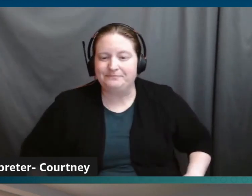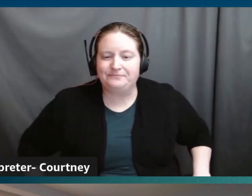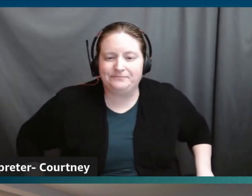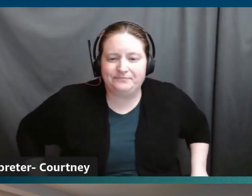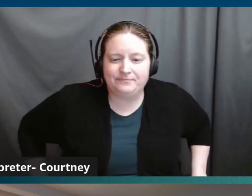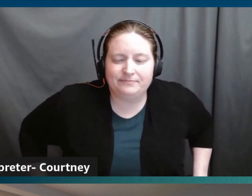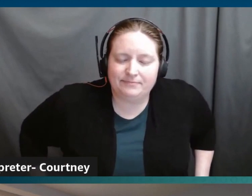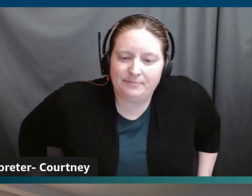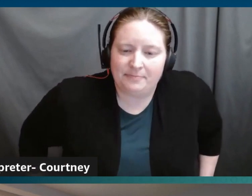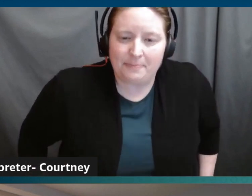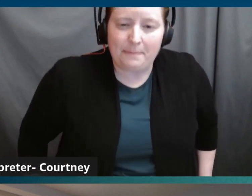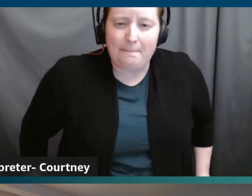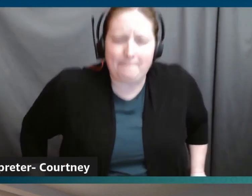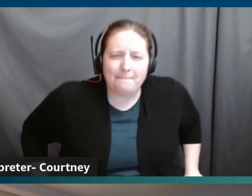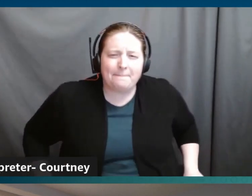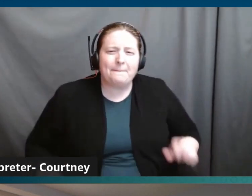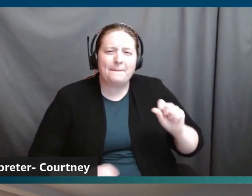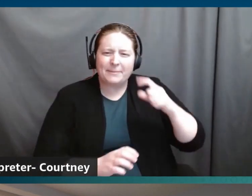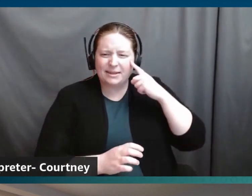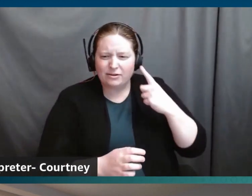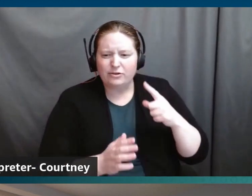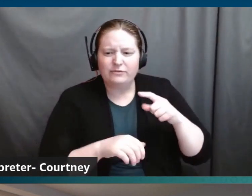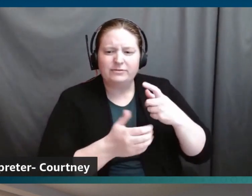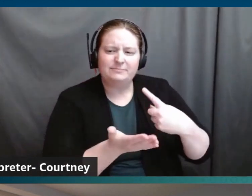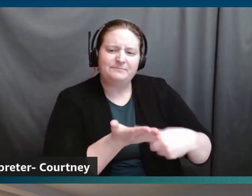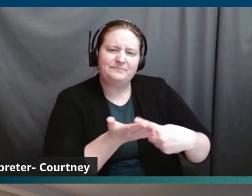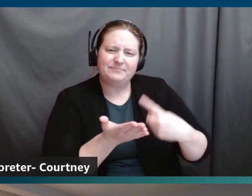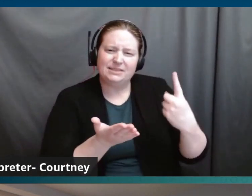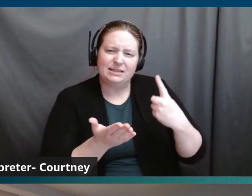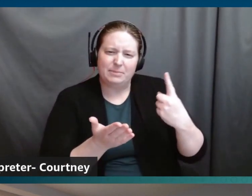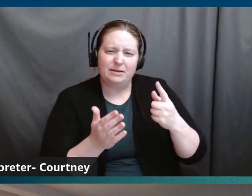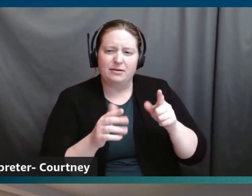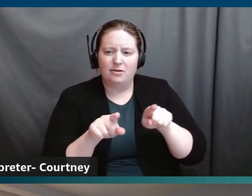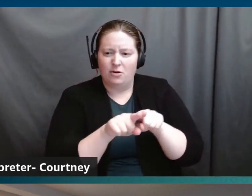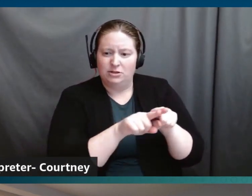I think you've touched on something that has also been a theme we've had here too.